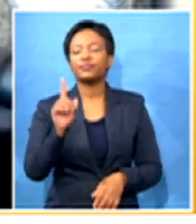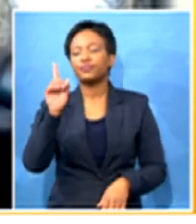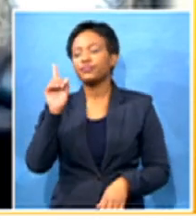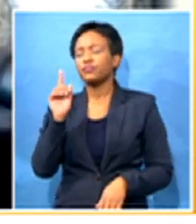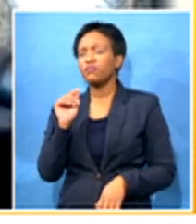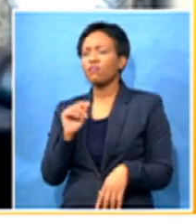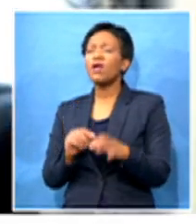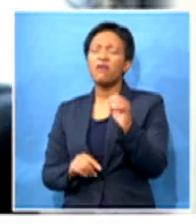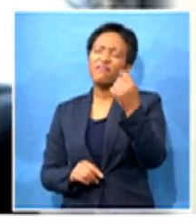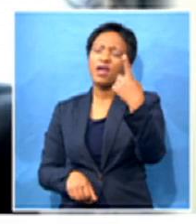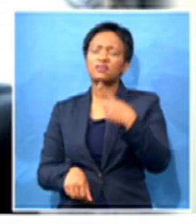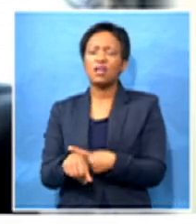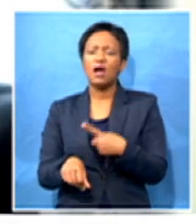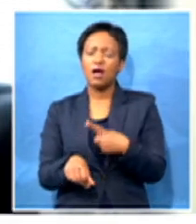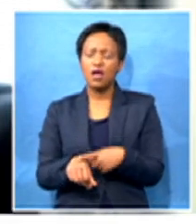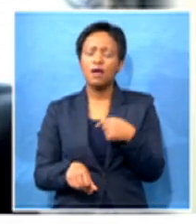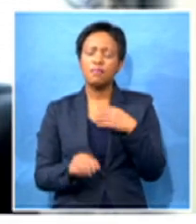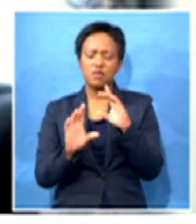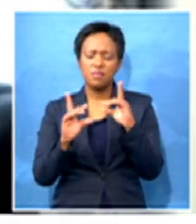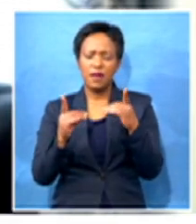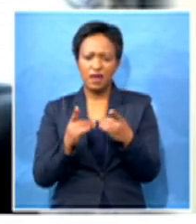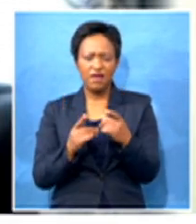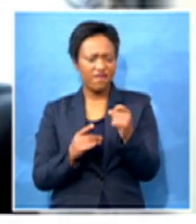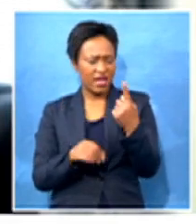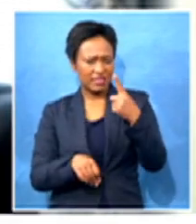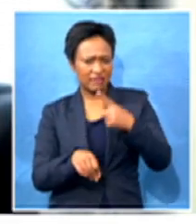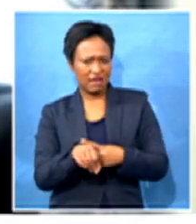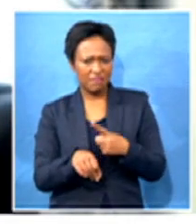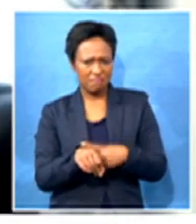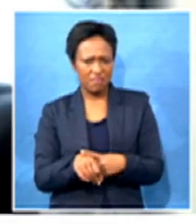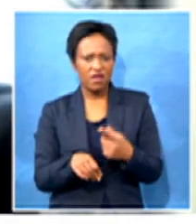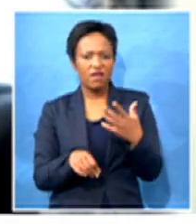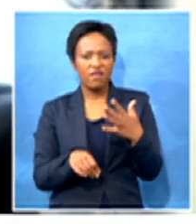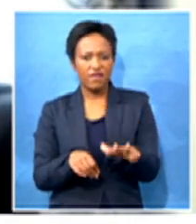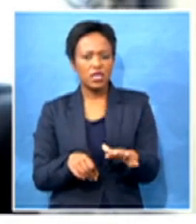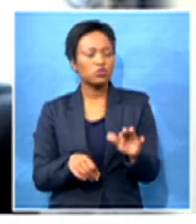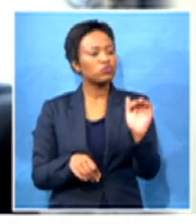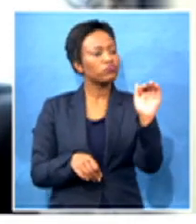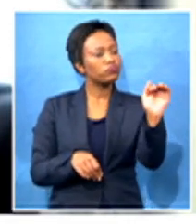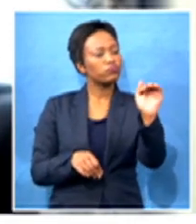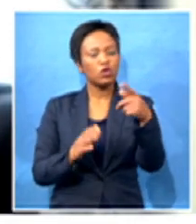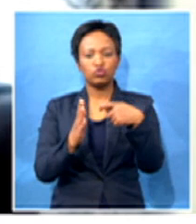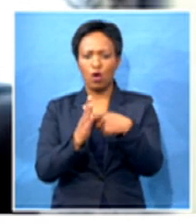It was for the first time that the department goes straight to retailers.